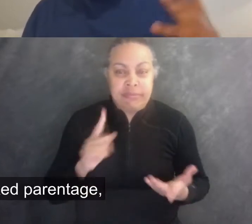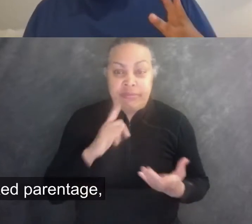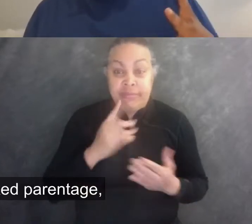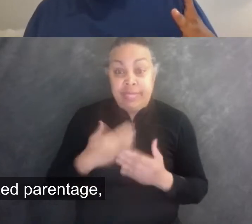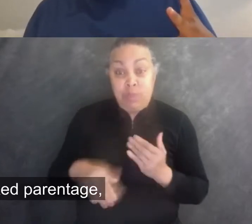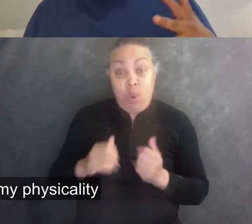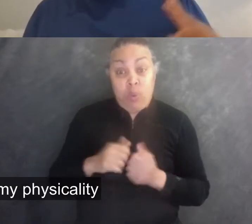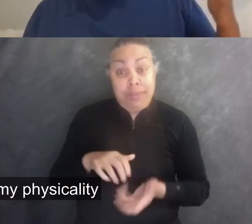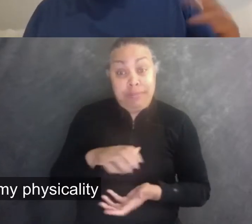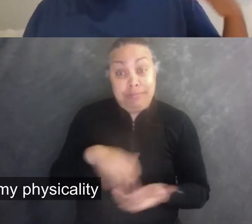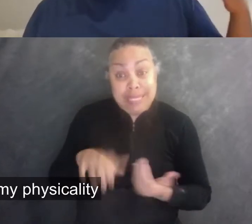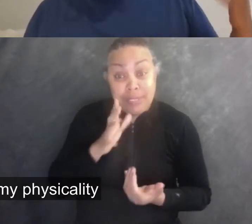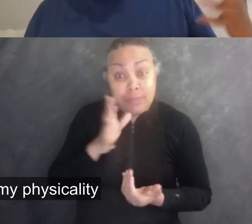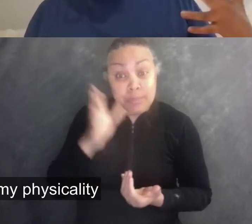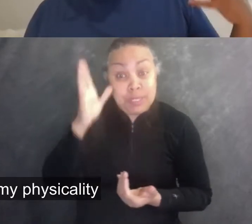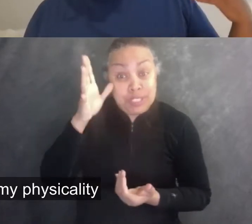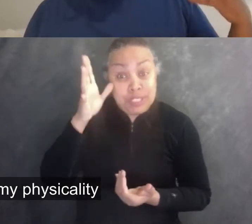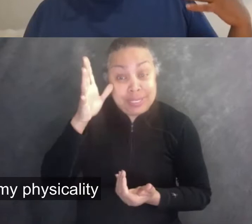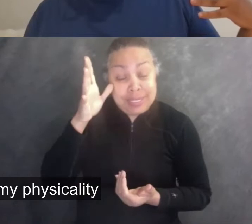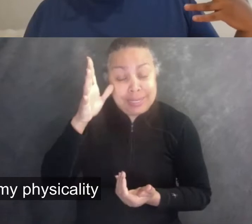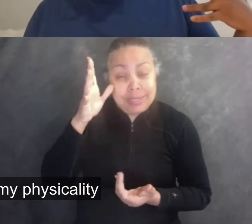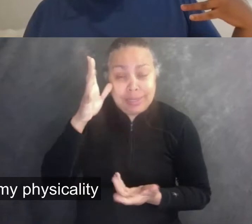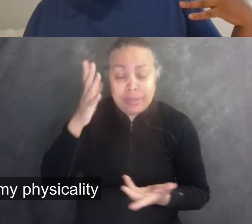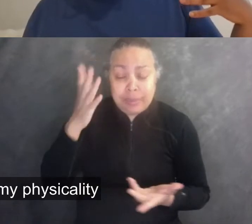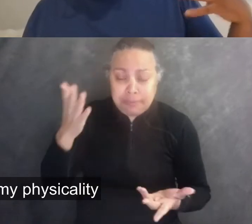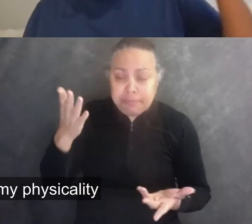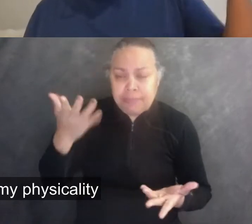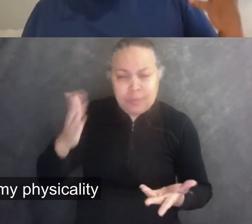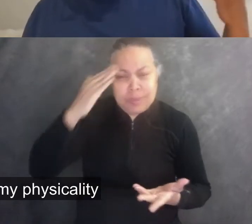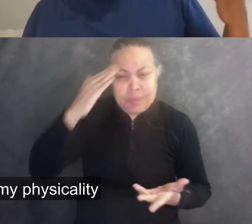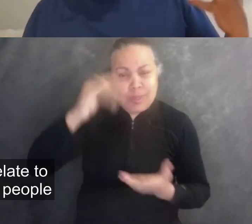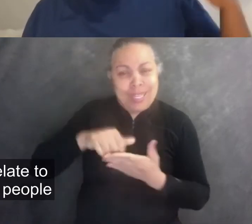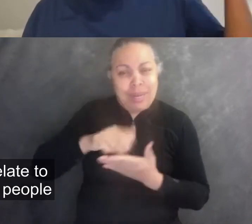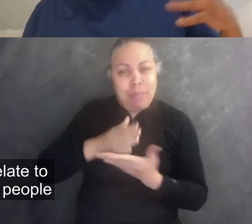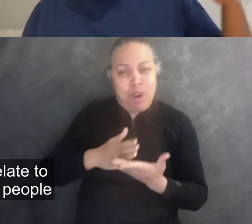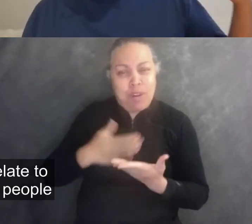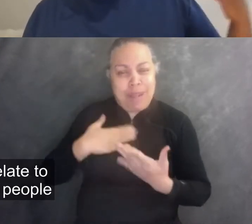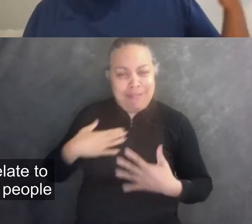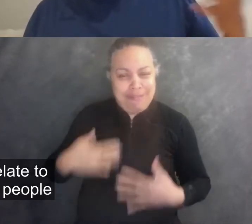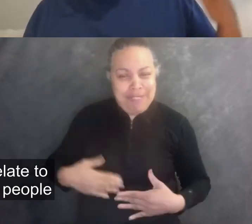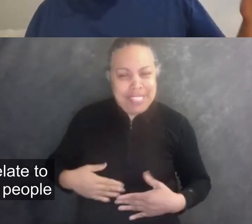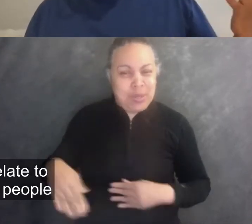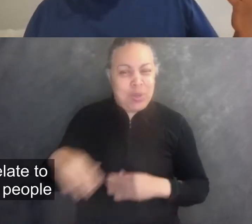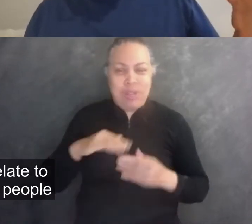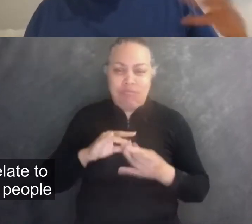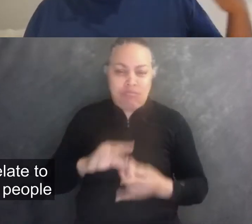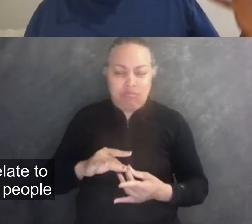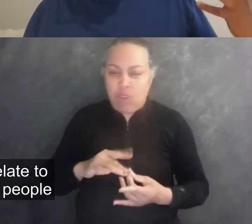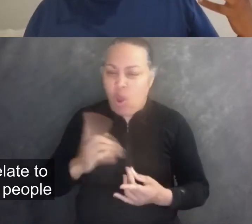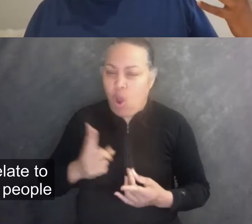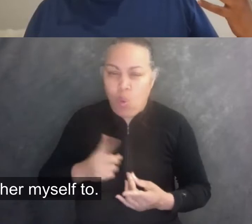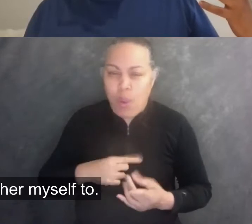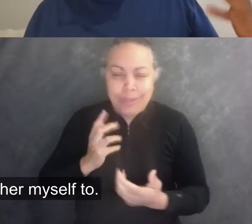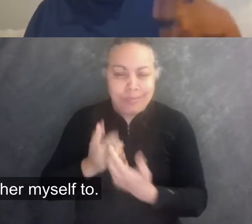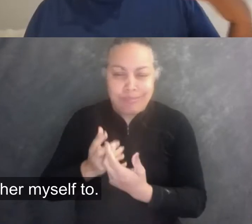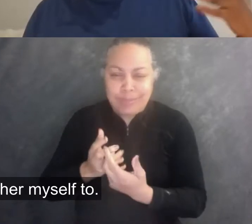mixed parentage, there's a certain part of my physicality that will always relate to a certain group of